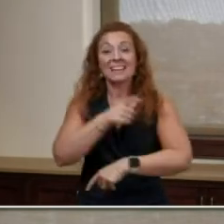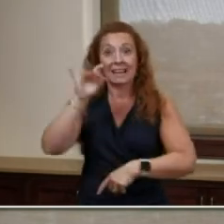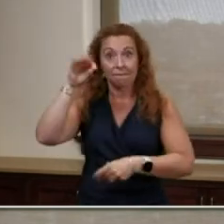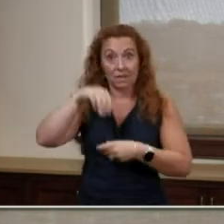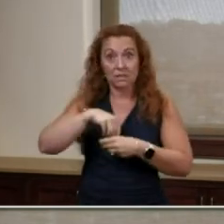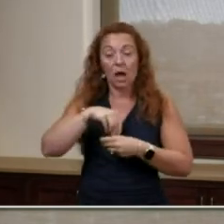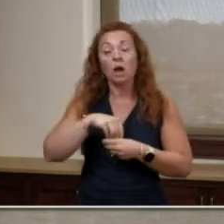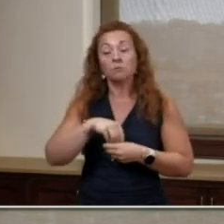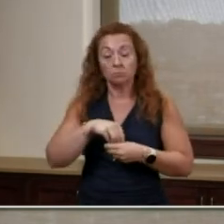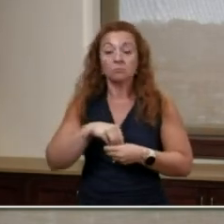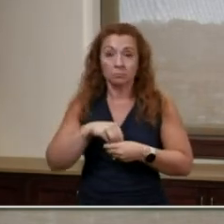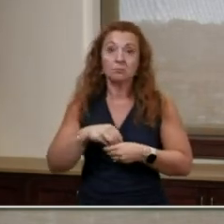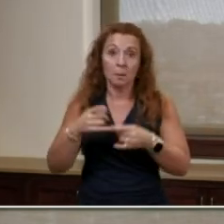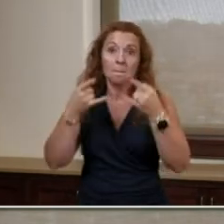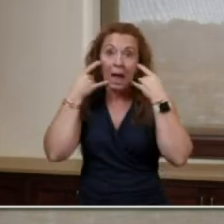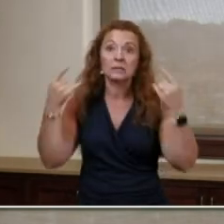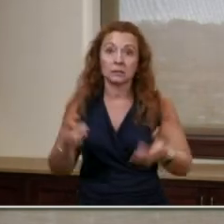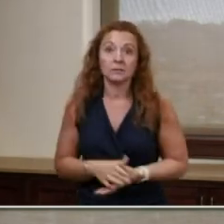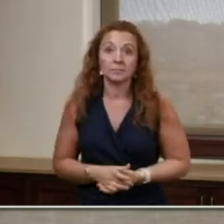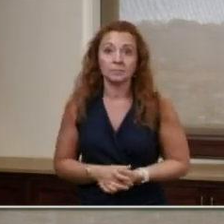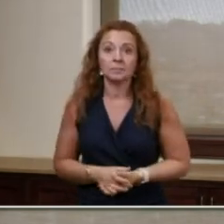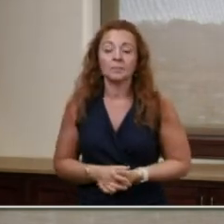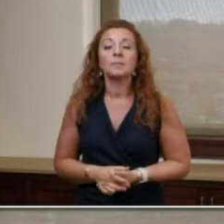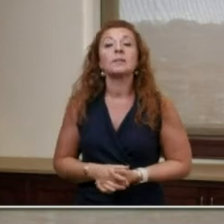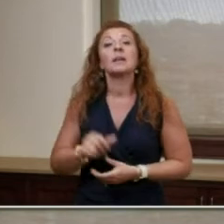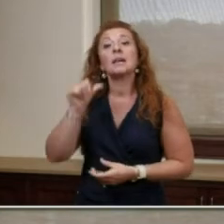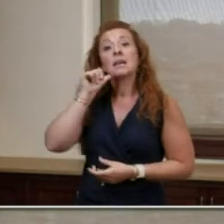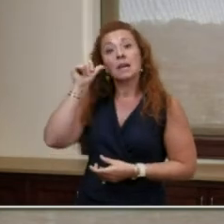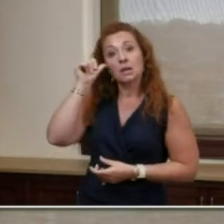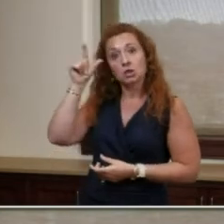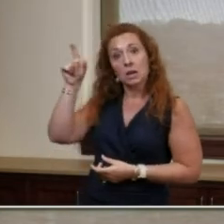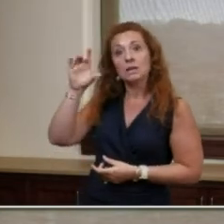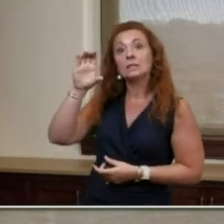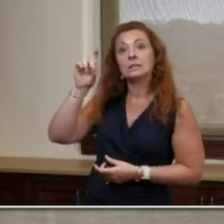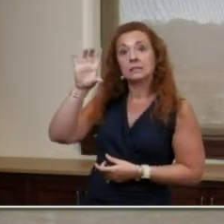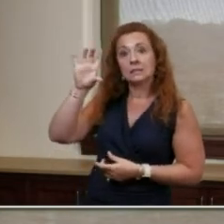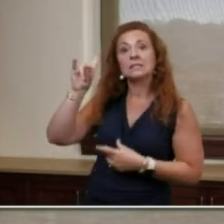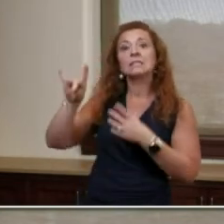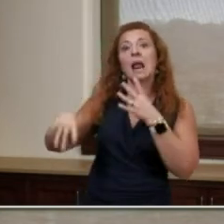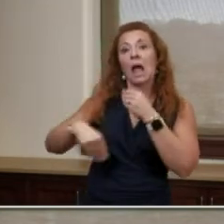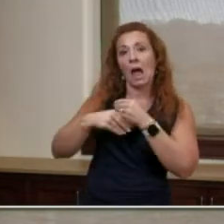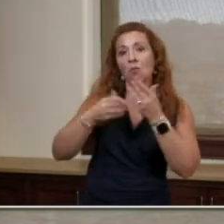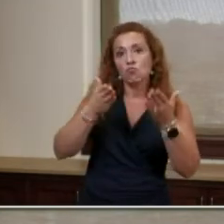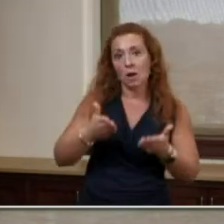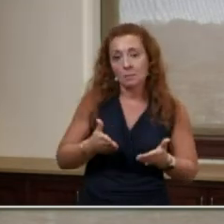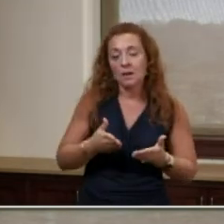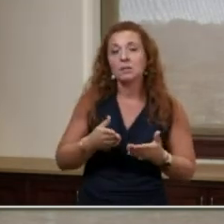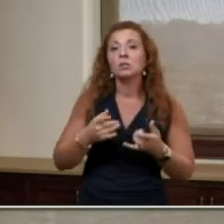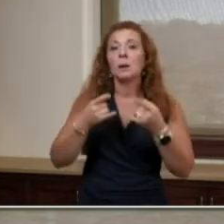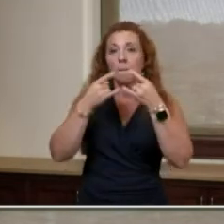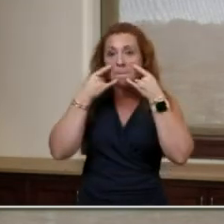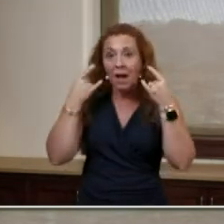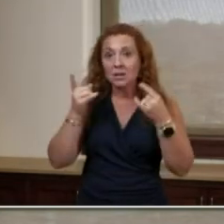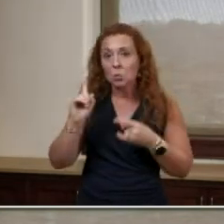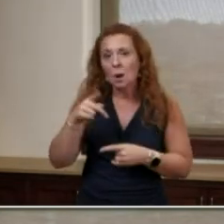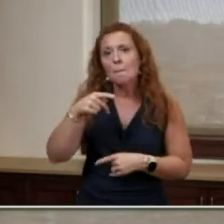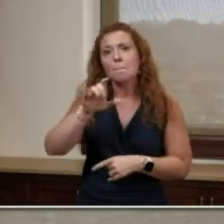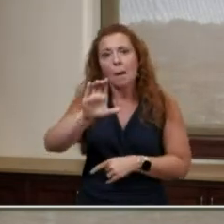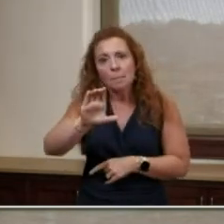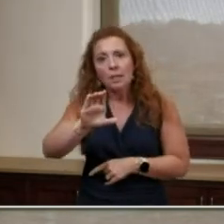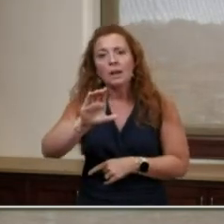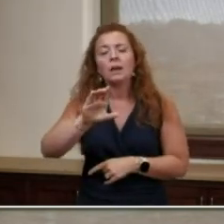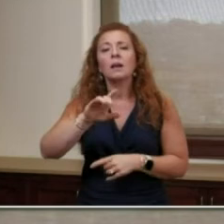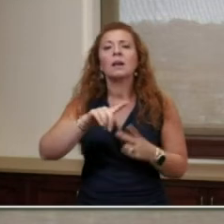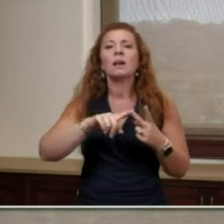with others. Yesterday, CDC added their recommendations that masks be worn indoors in public settings